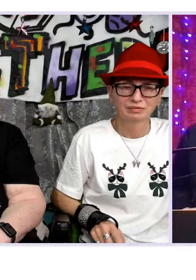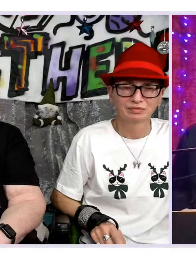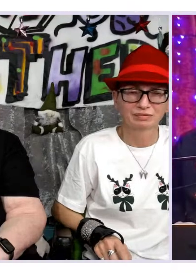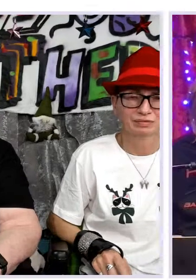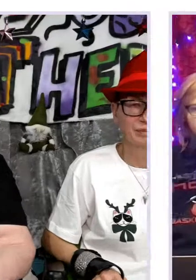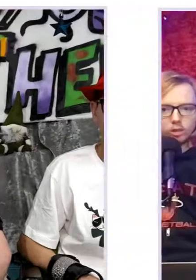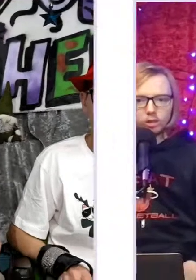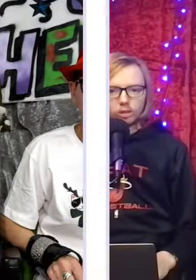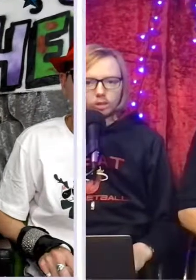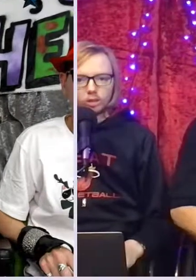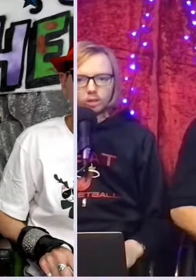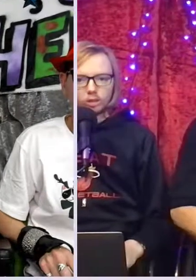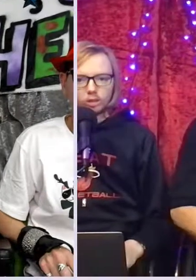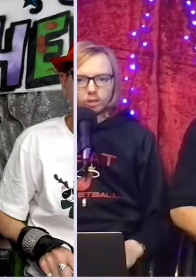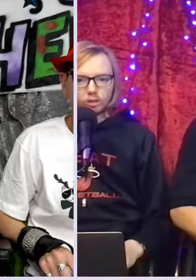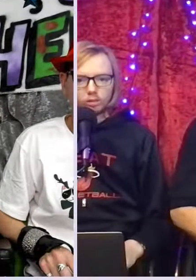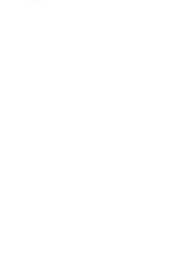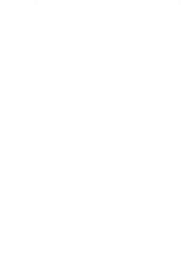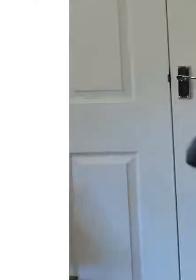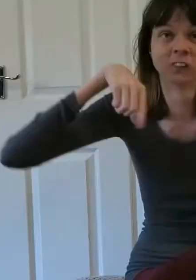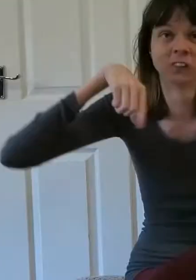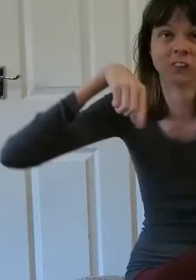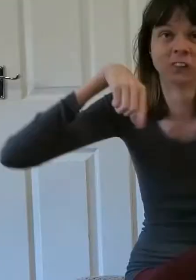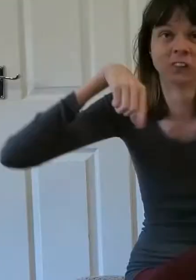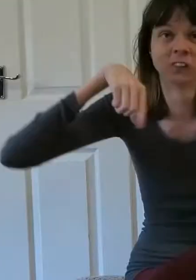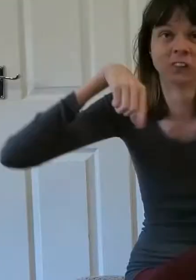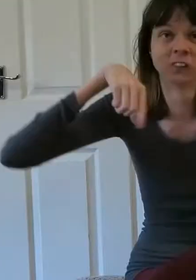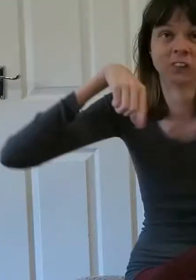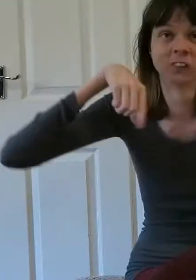contributor from ACT UP.